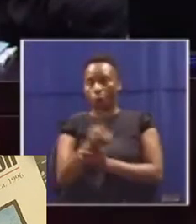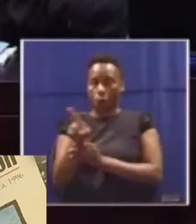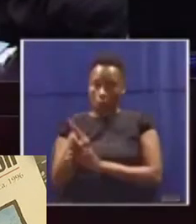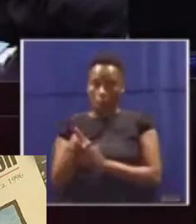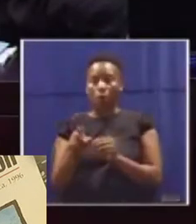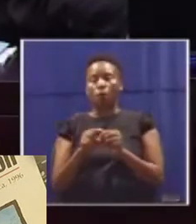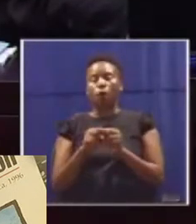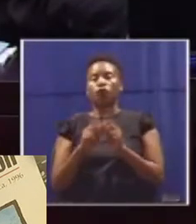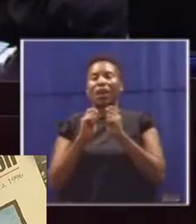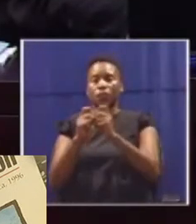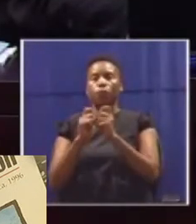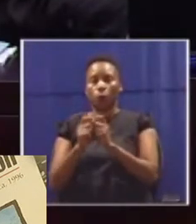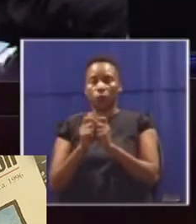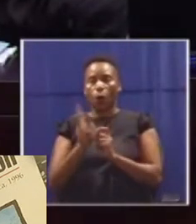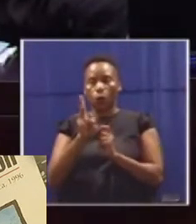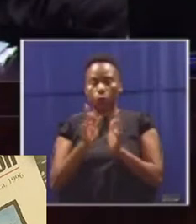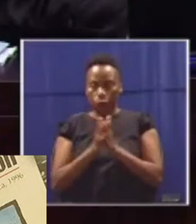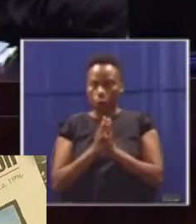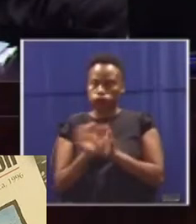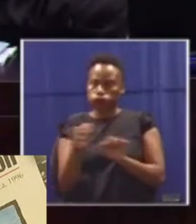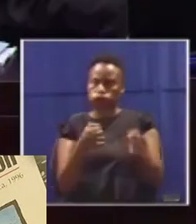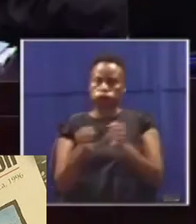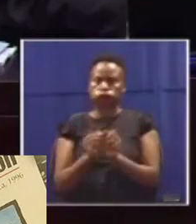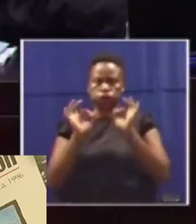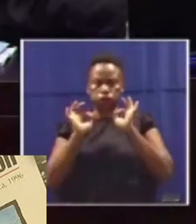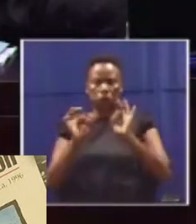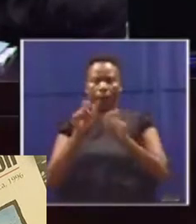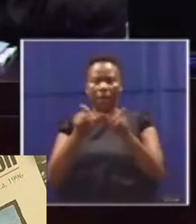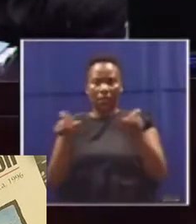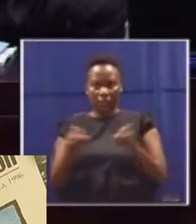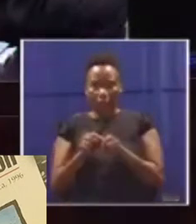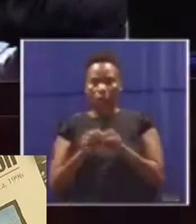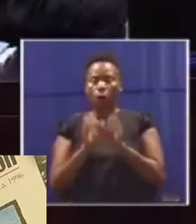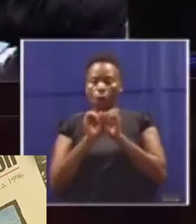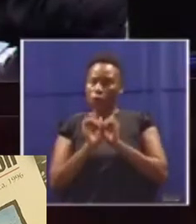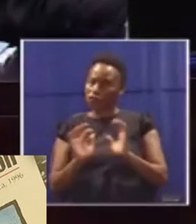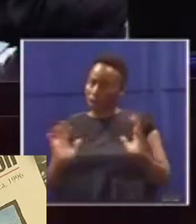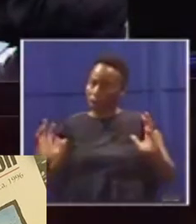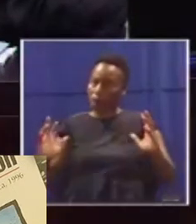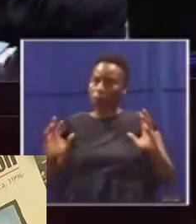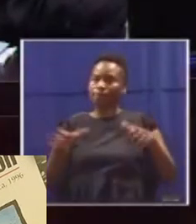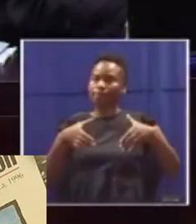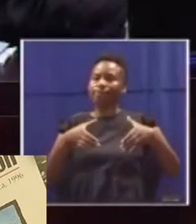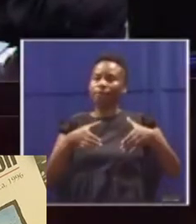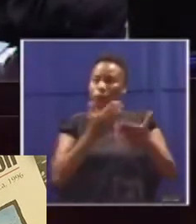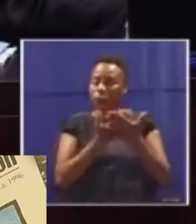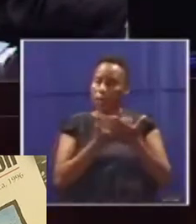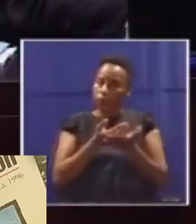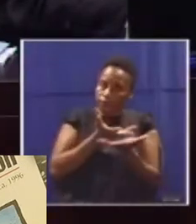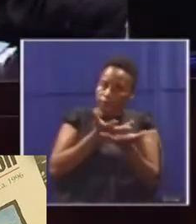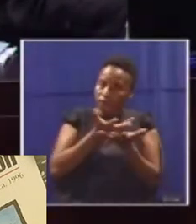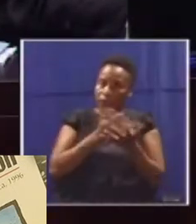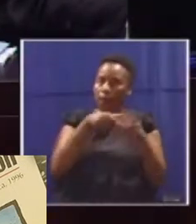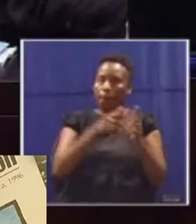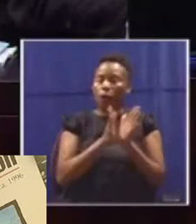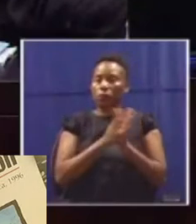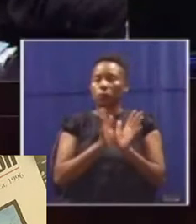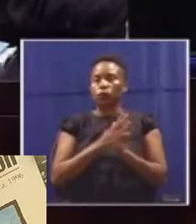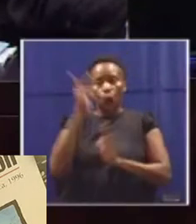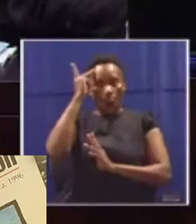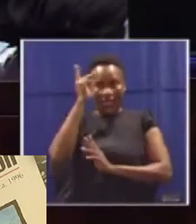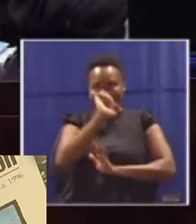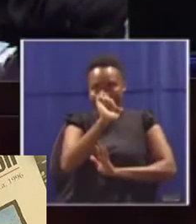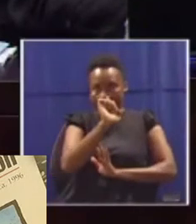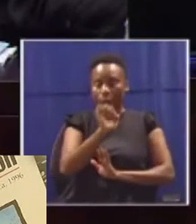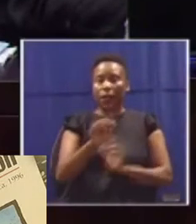appointment of fit and proper persons as matter of tribunal on the grounds of their knowledge of experience